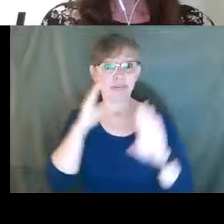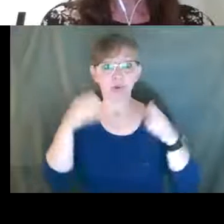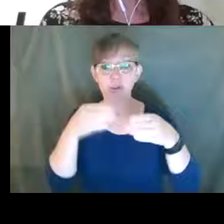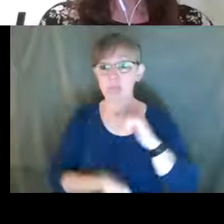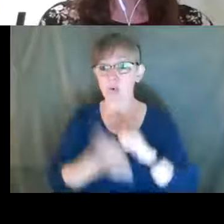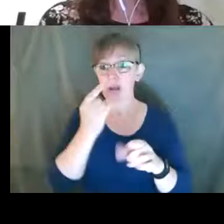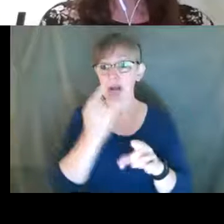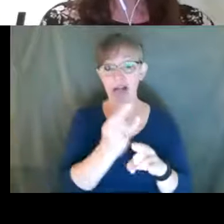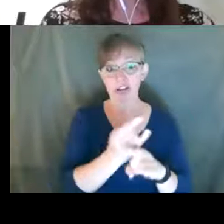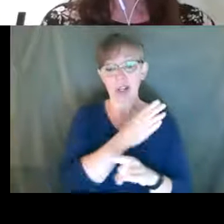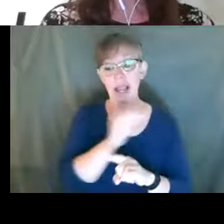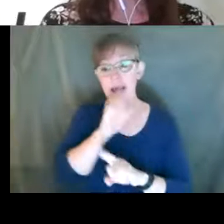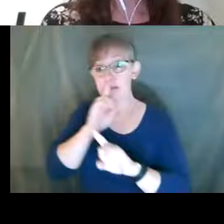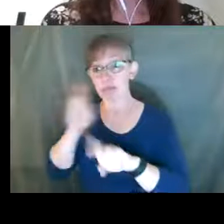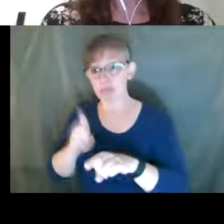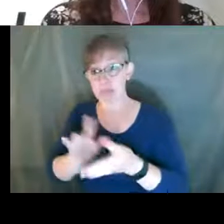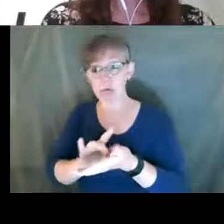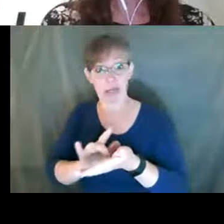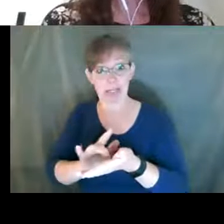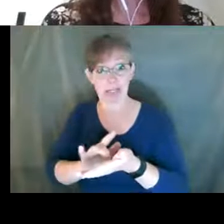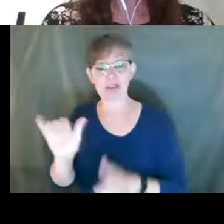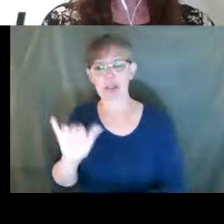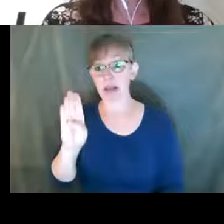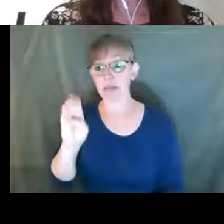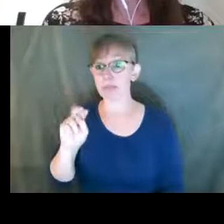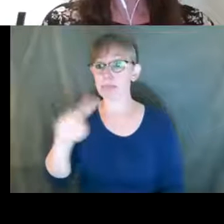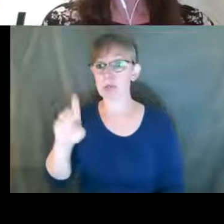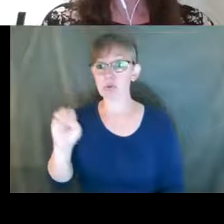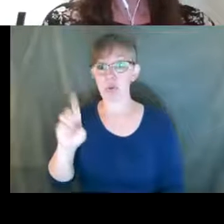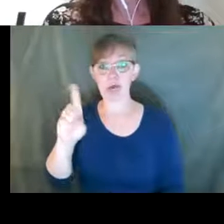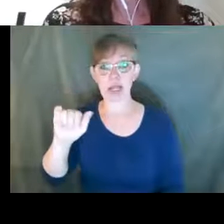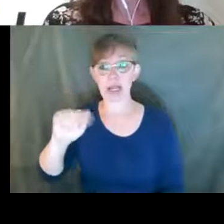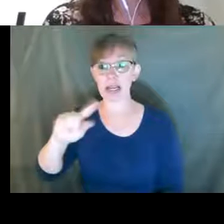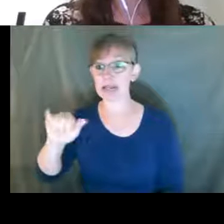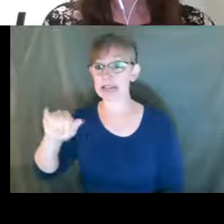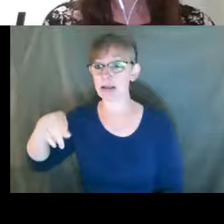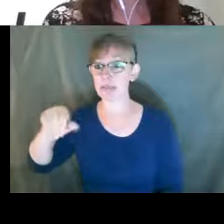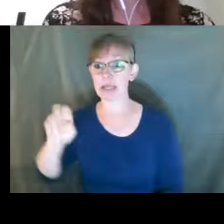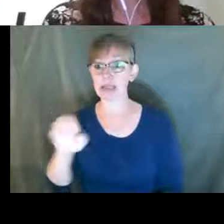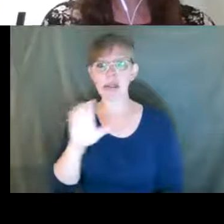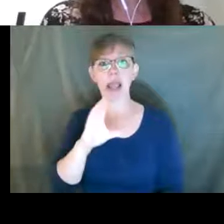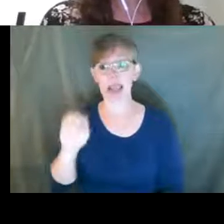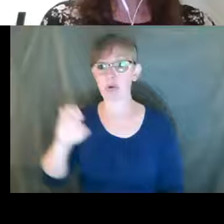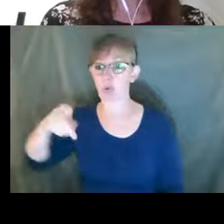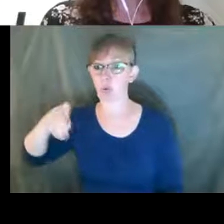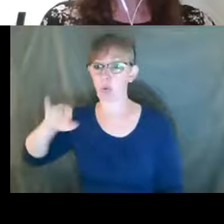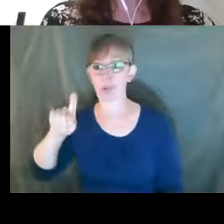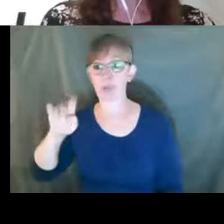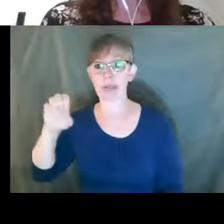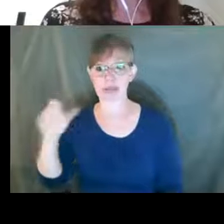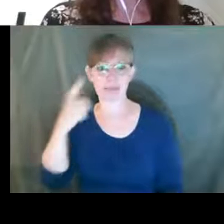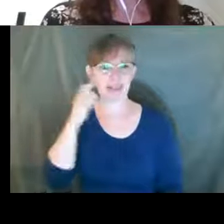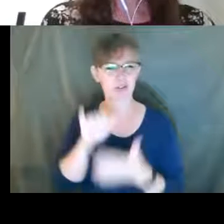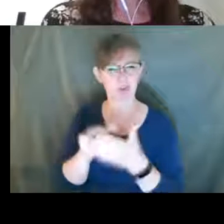like benzodiazepines and opiates, because these are the primary substances that are most